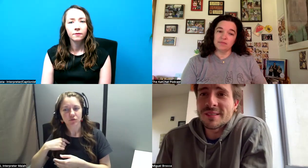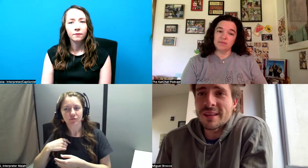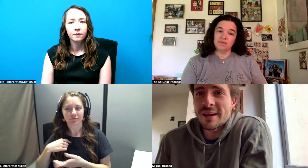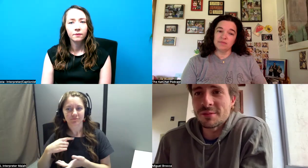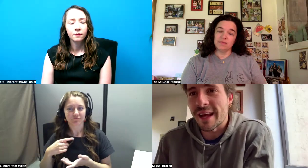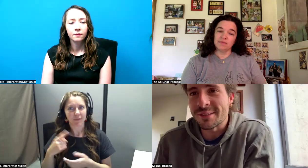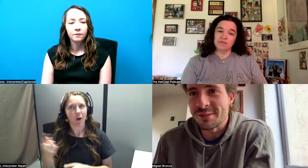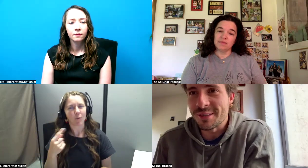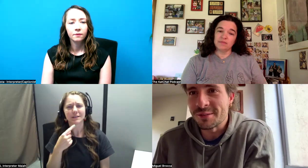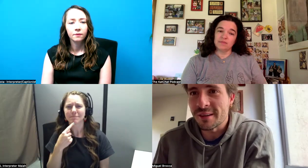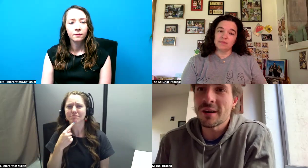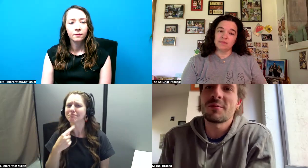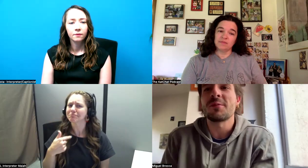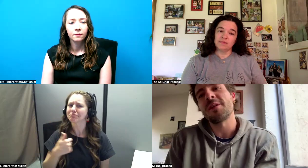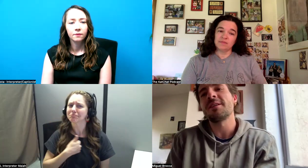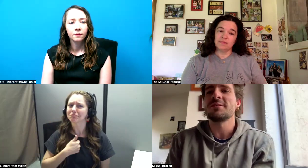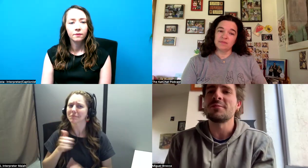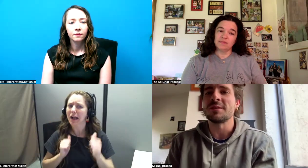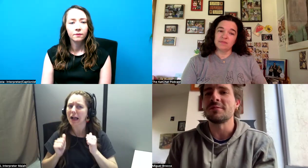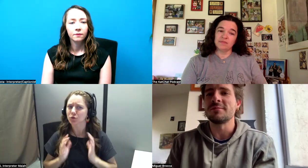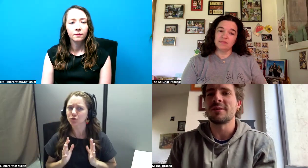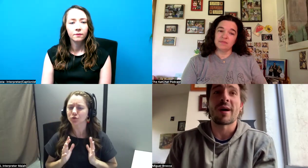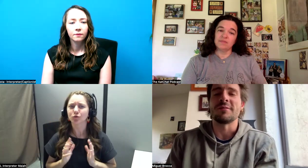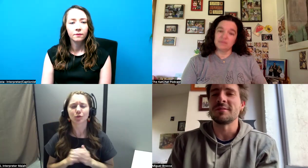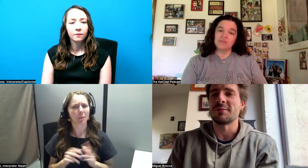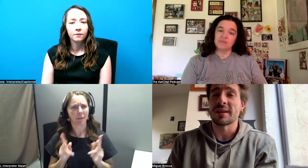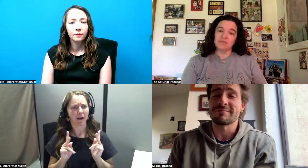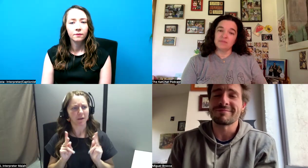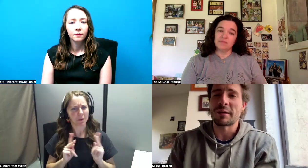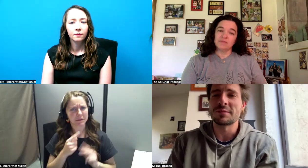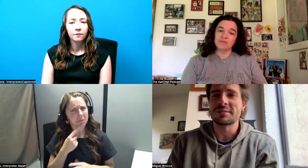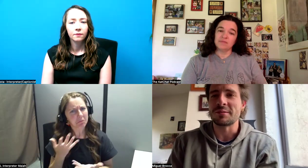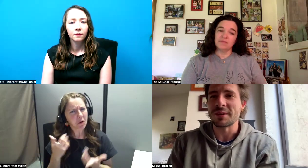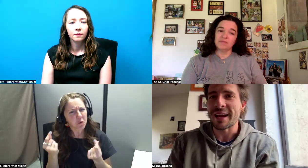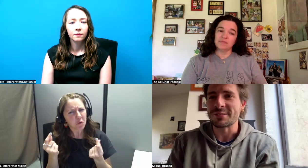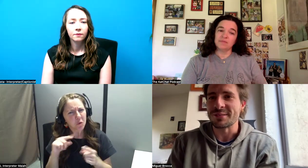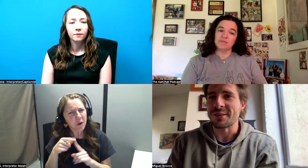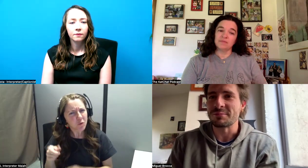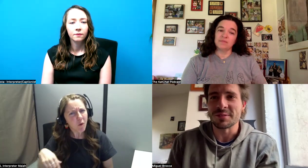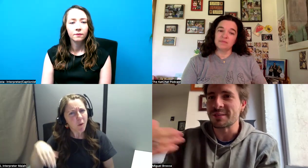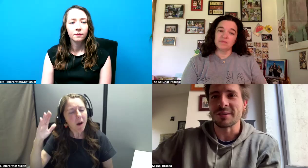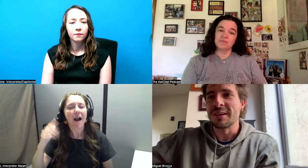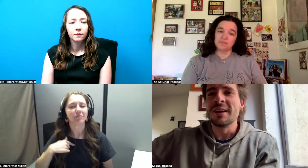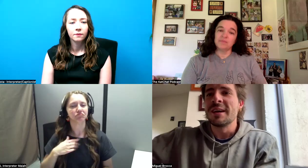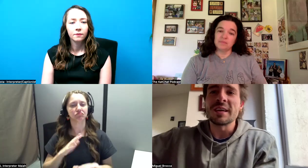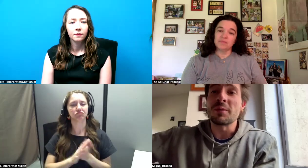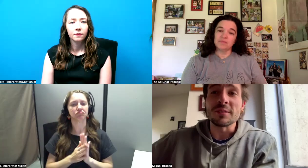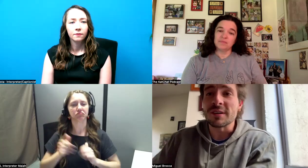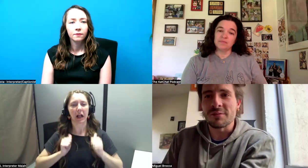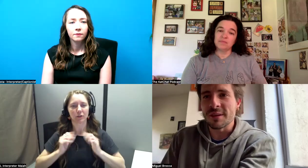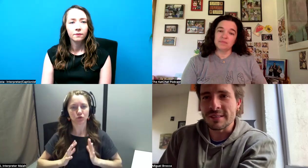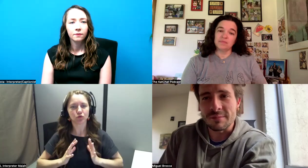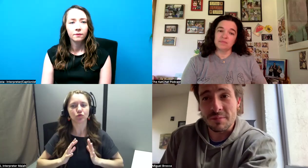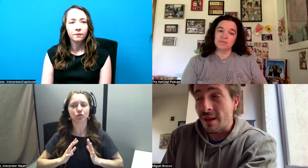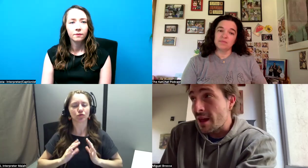I always said that I was an actor. It's like, oh, well, what are you gonna do when you go out? And I was like, I'm just gonna be an actor. I'm just gonna keep on